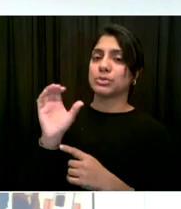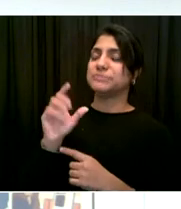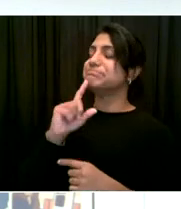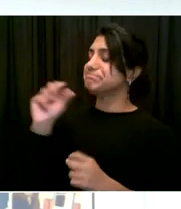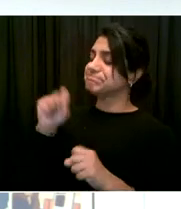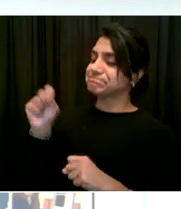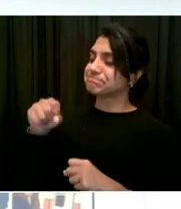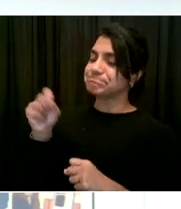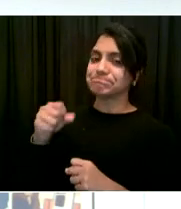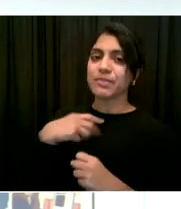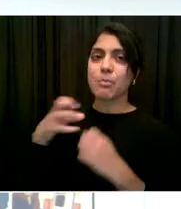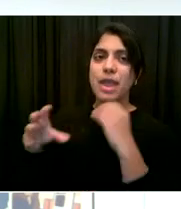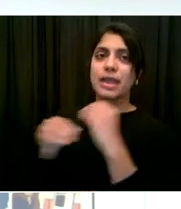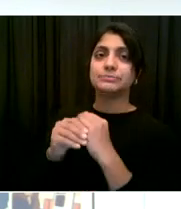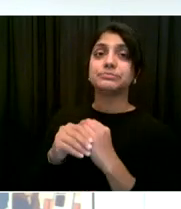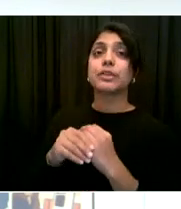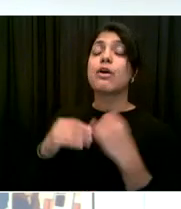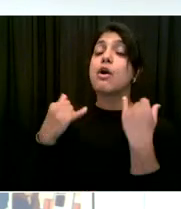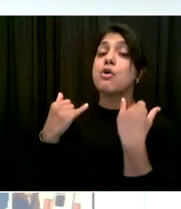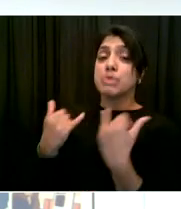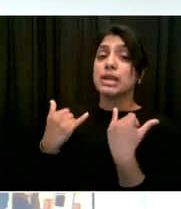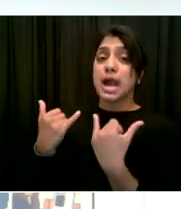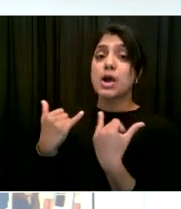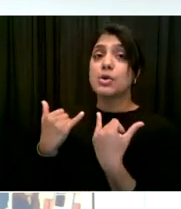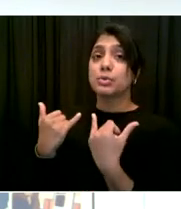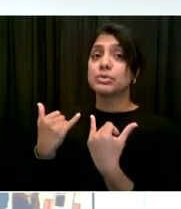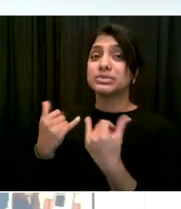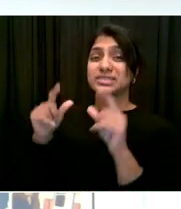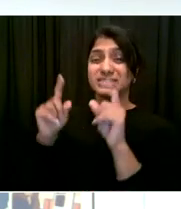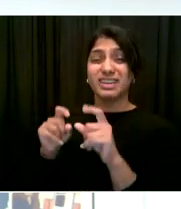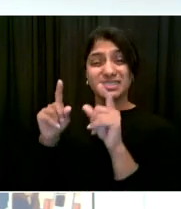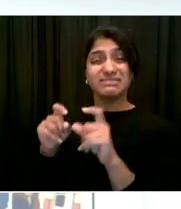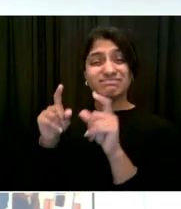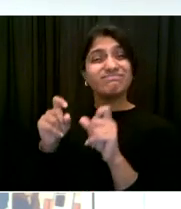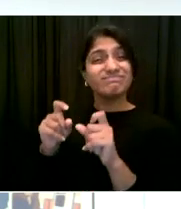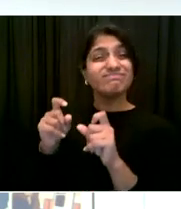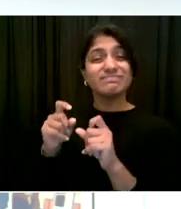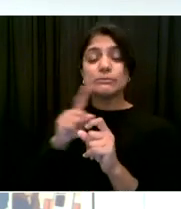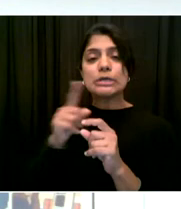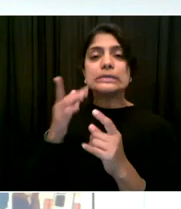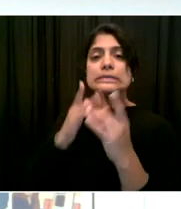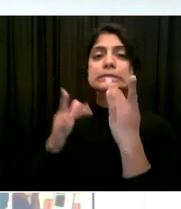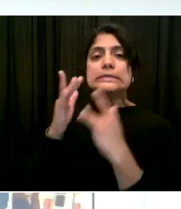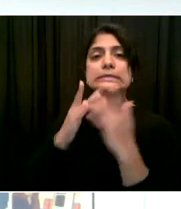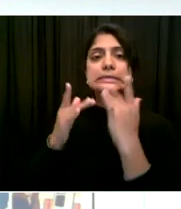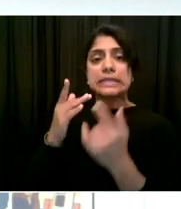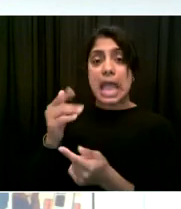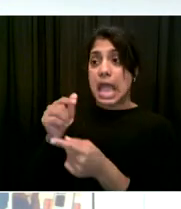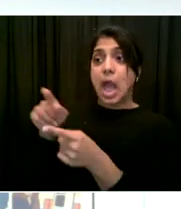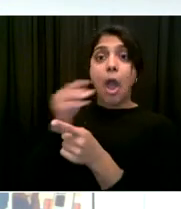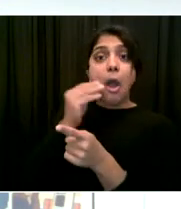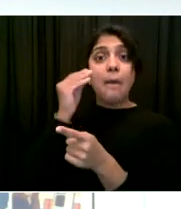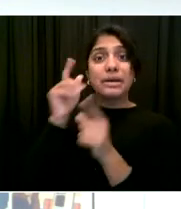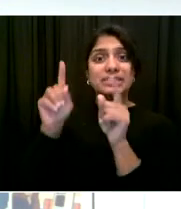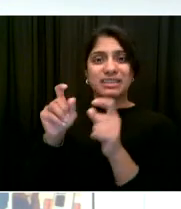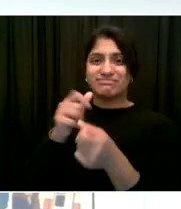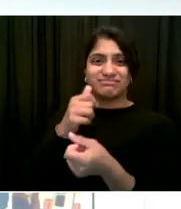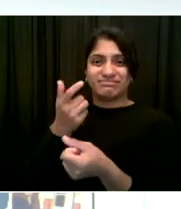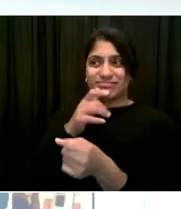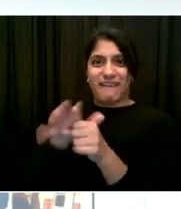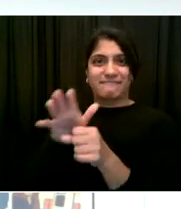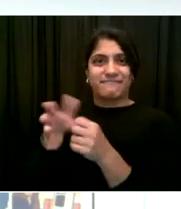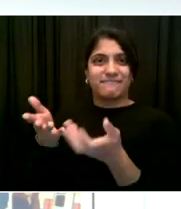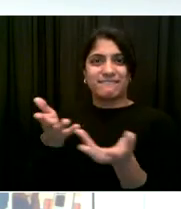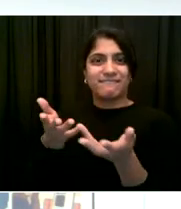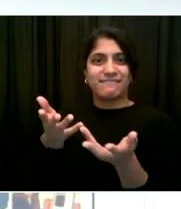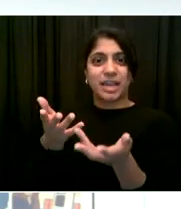for us to use those rapid at-home antigen tests. And we want to bring those to bear immediately, given